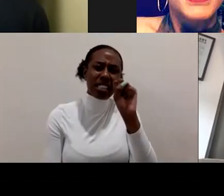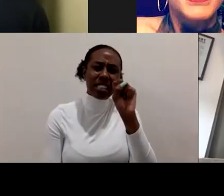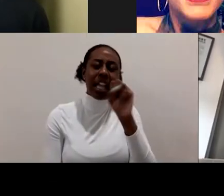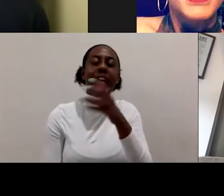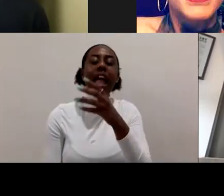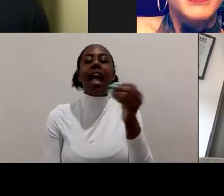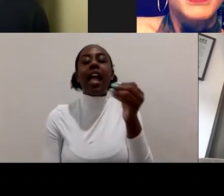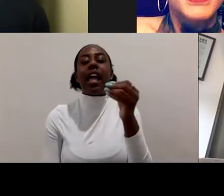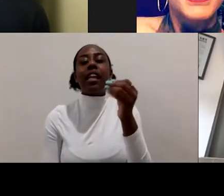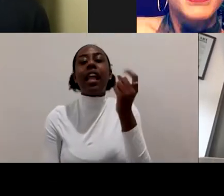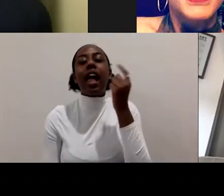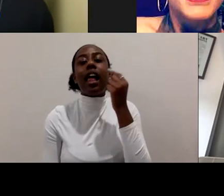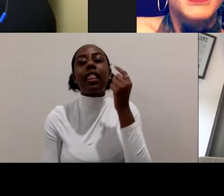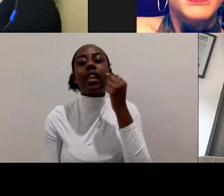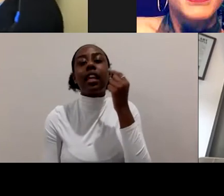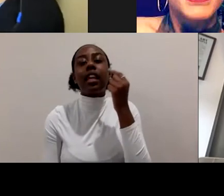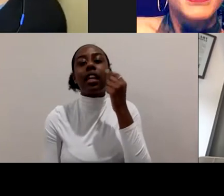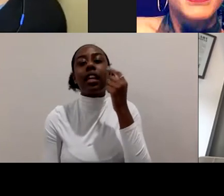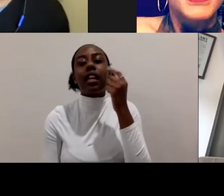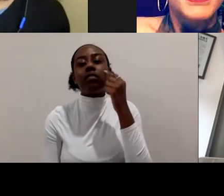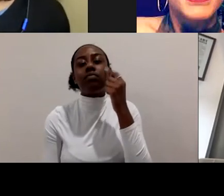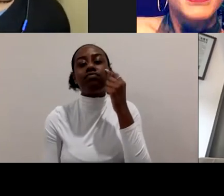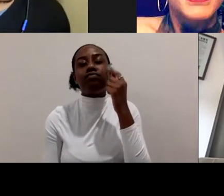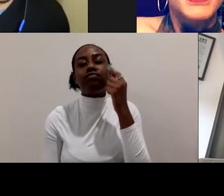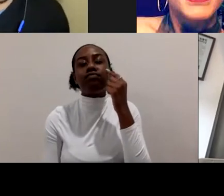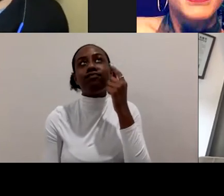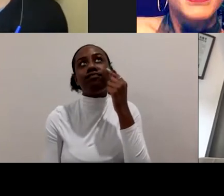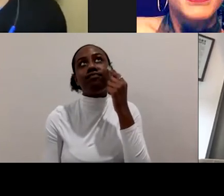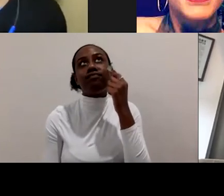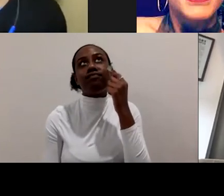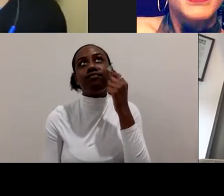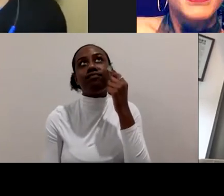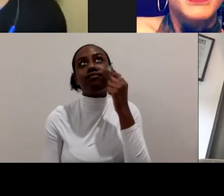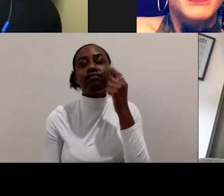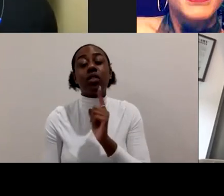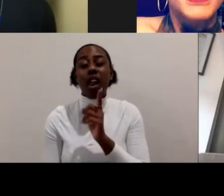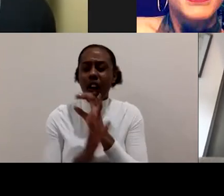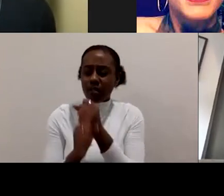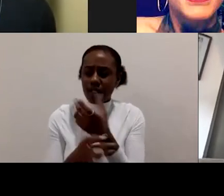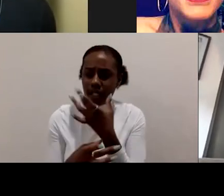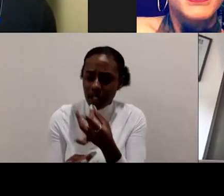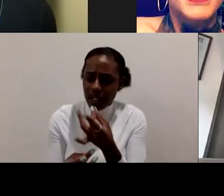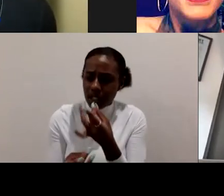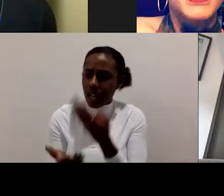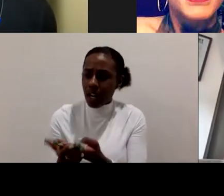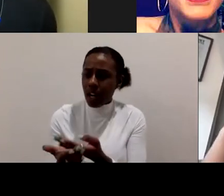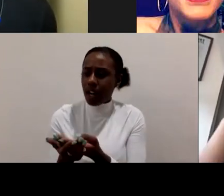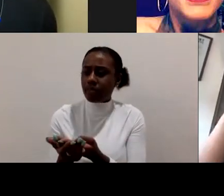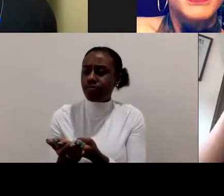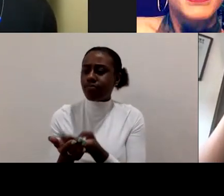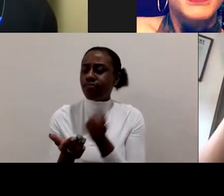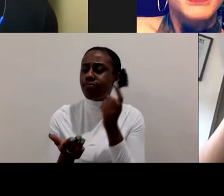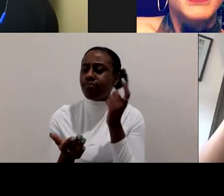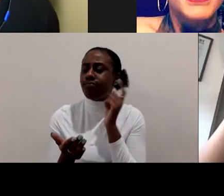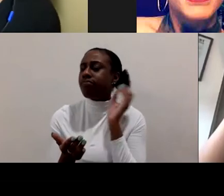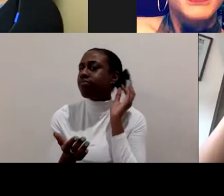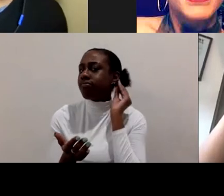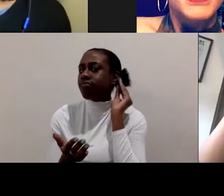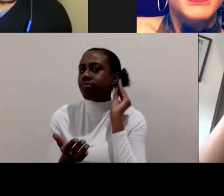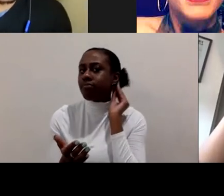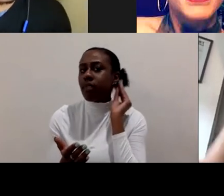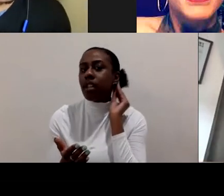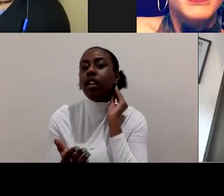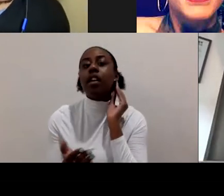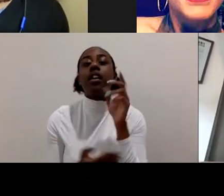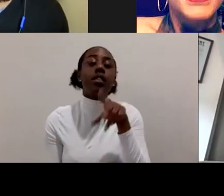I think one super interesting fact that we took away from it was that the Palmer raids were the